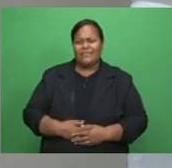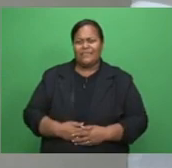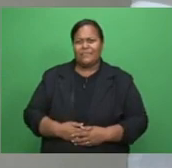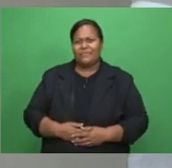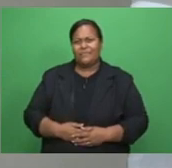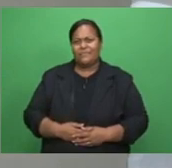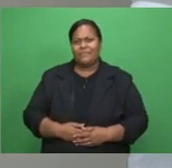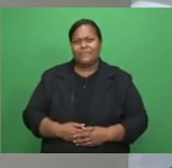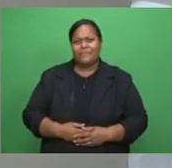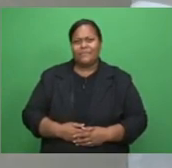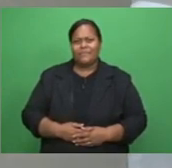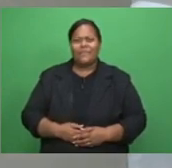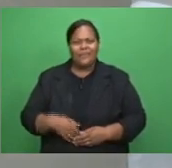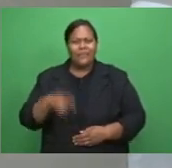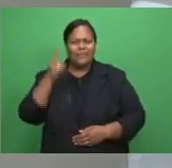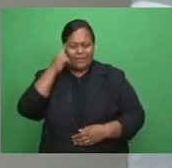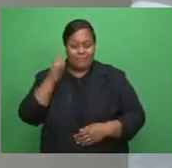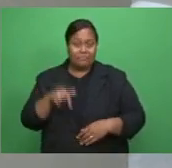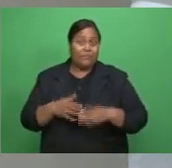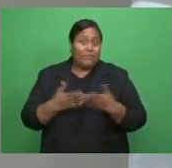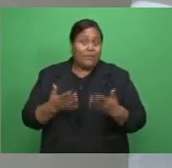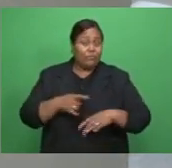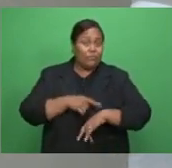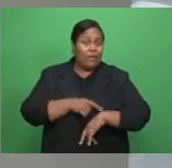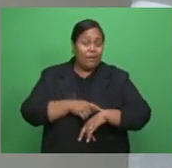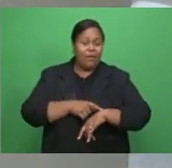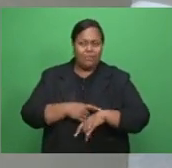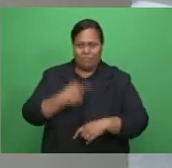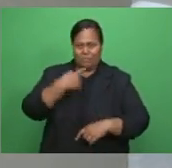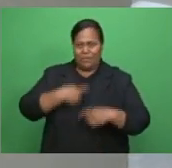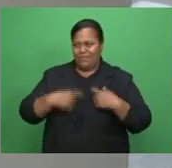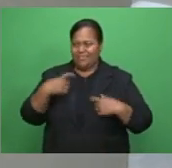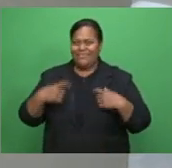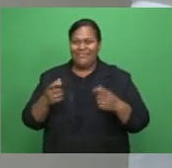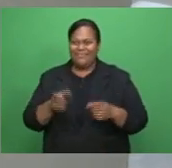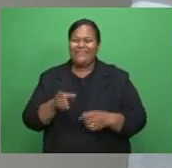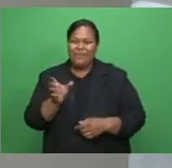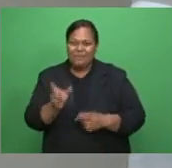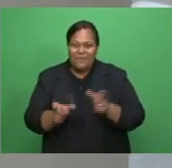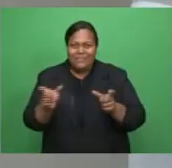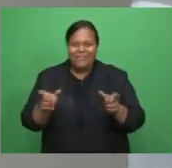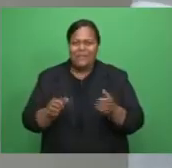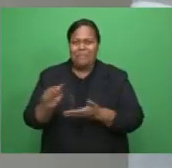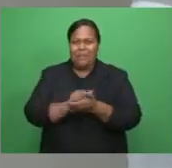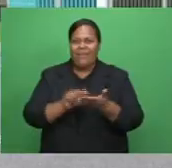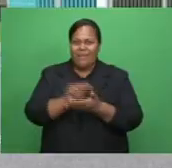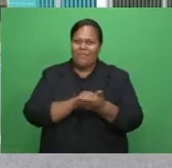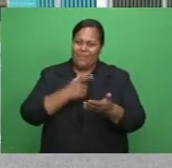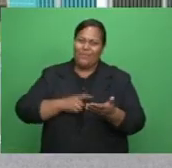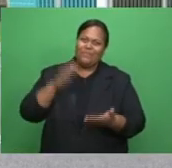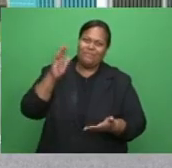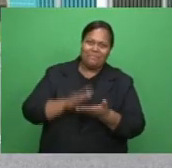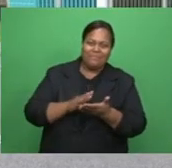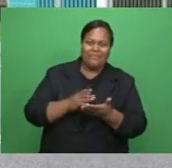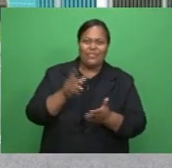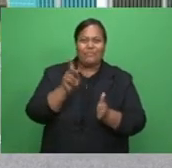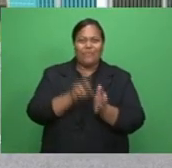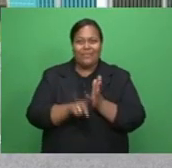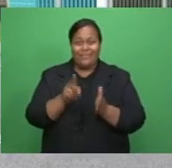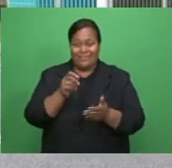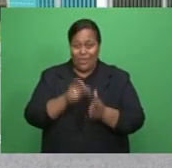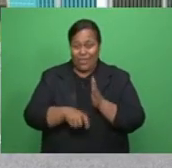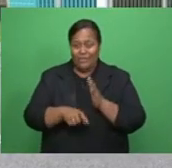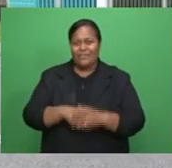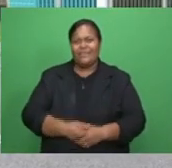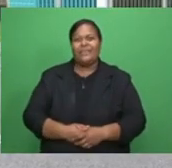I guess this is the time a lot of first home buyers are taking advantage of the slight reduce in price. Realby currently has